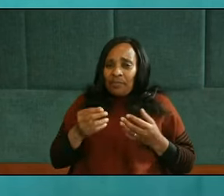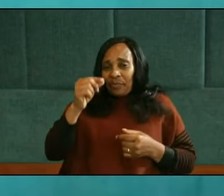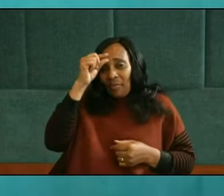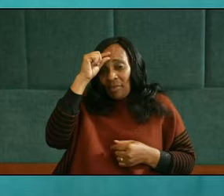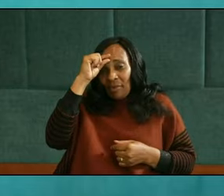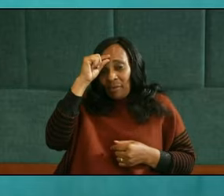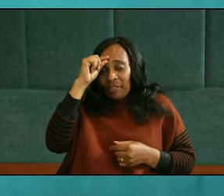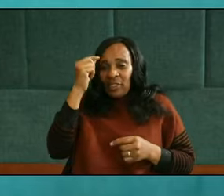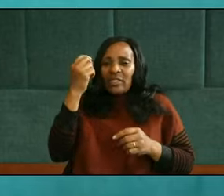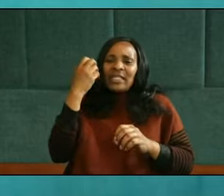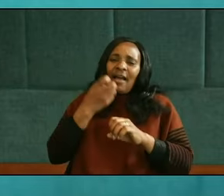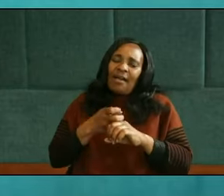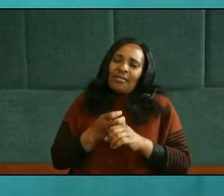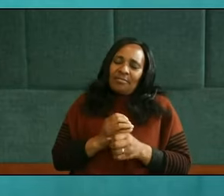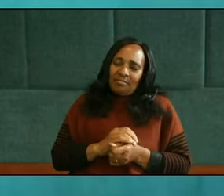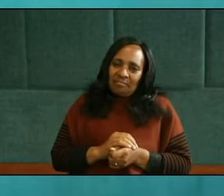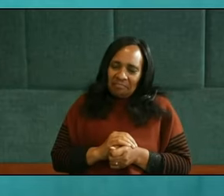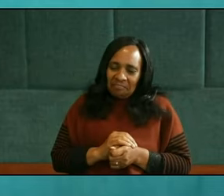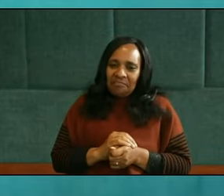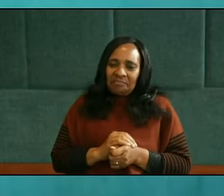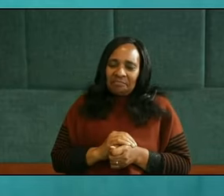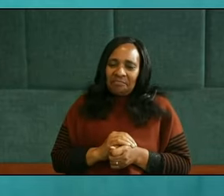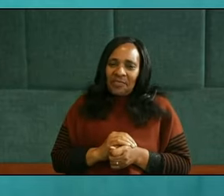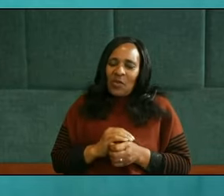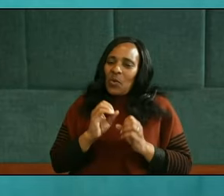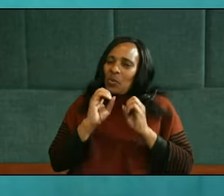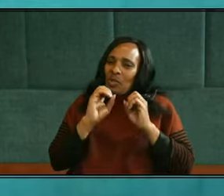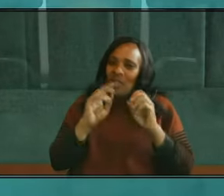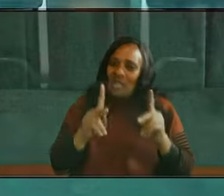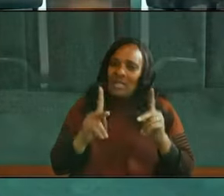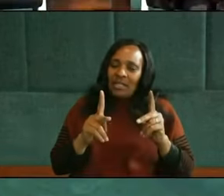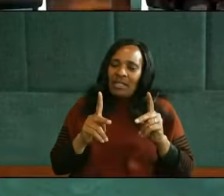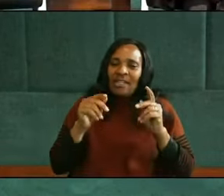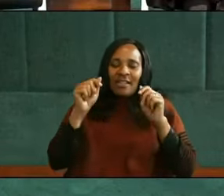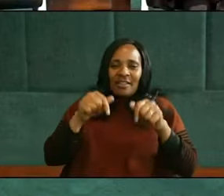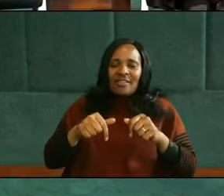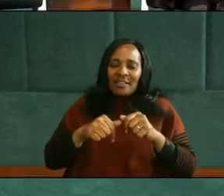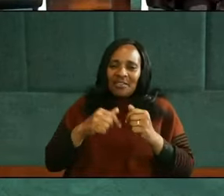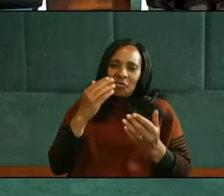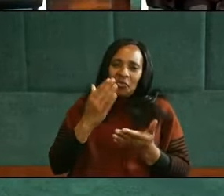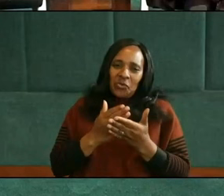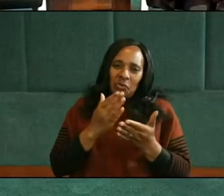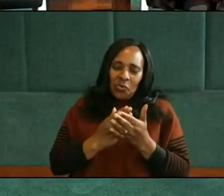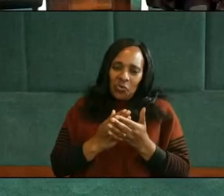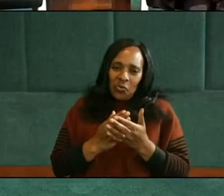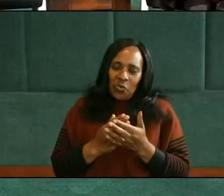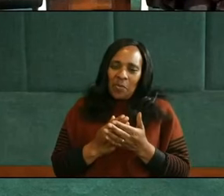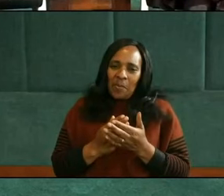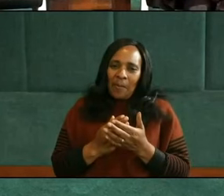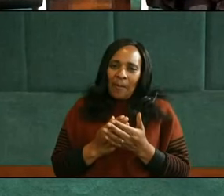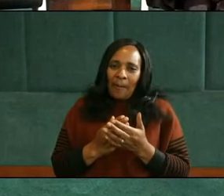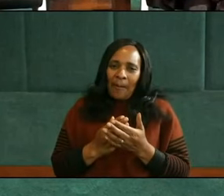is difficult. It's a long list. Yeah. Yeah, that is actually quite true.